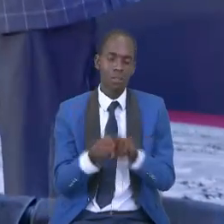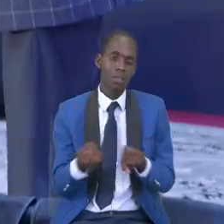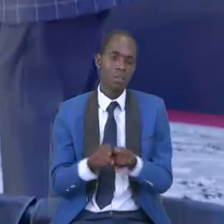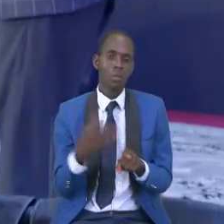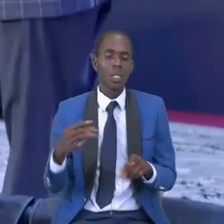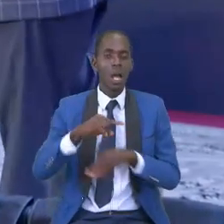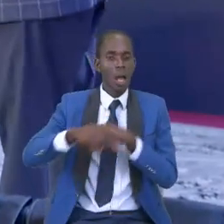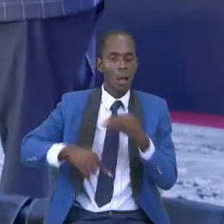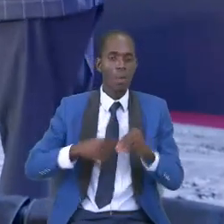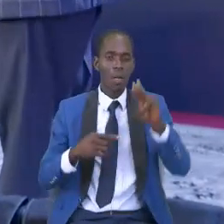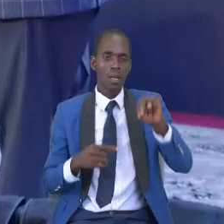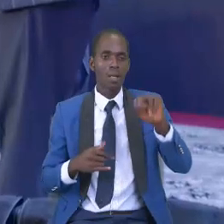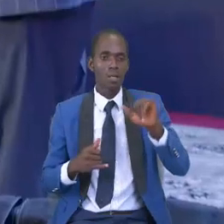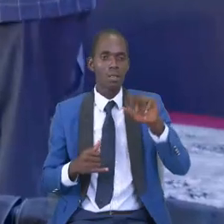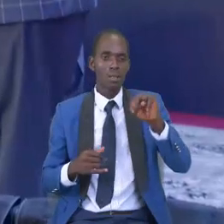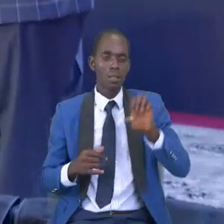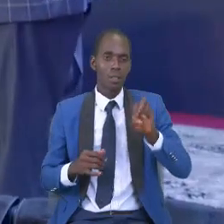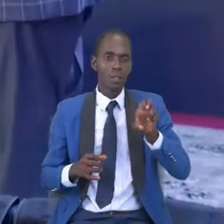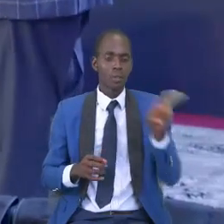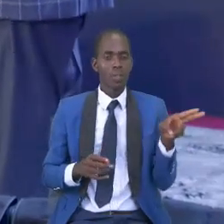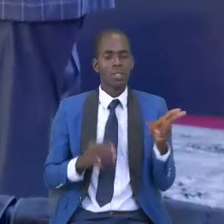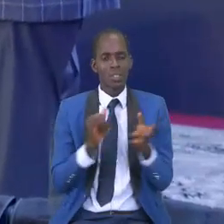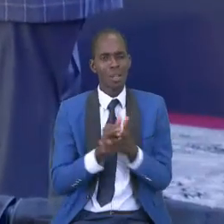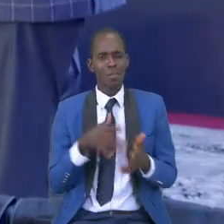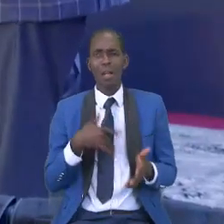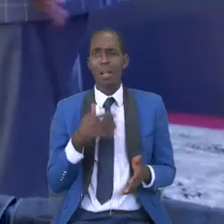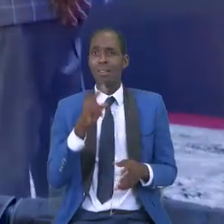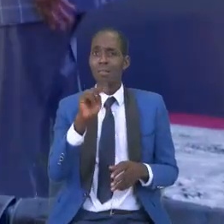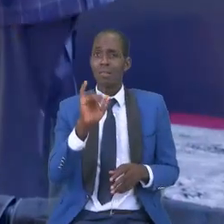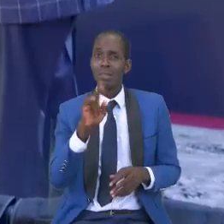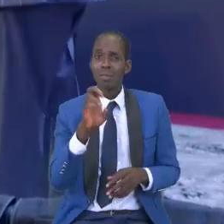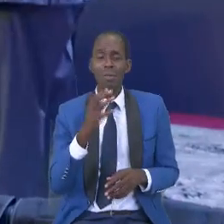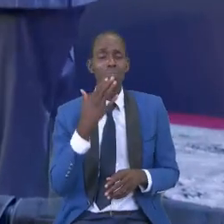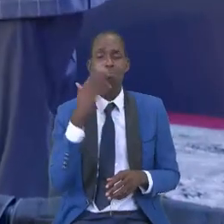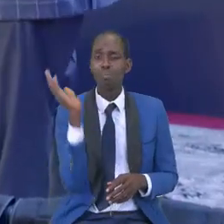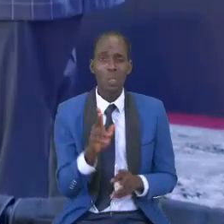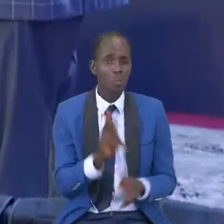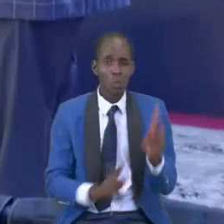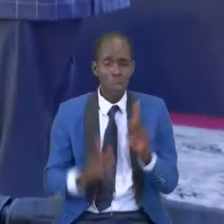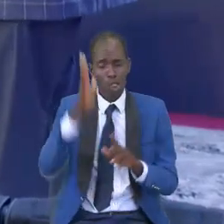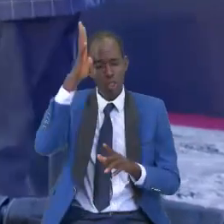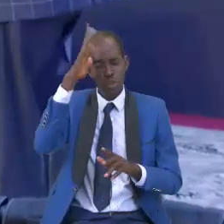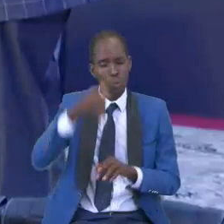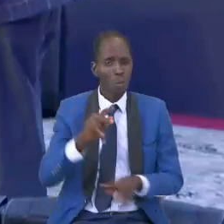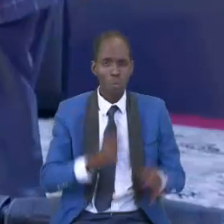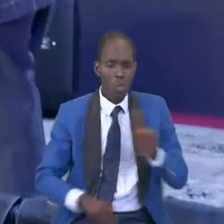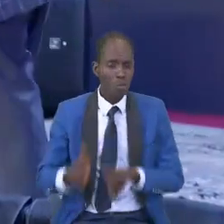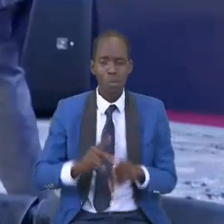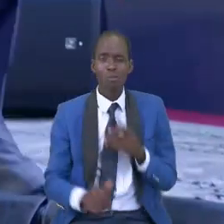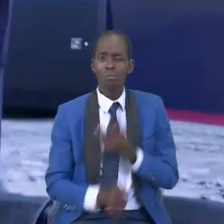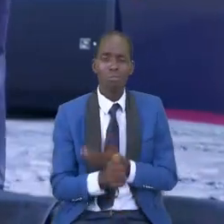so inhuman that he would have thought there's no point going there, and it's even dangerous for me.